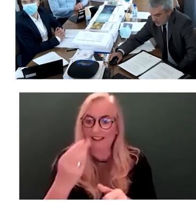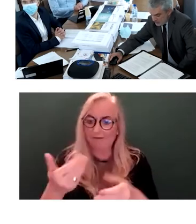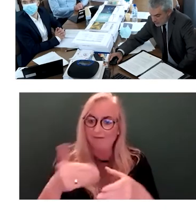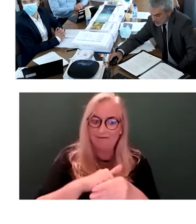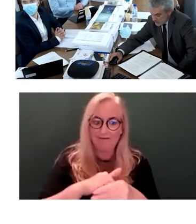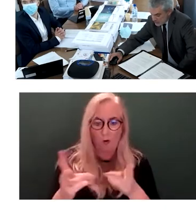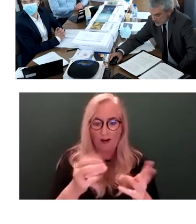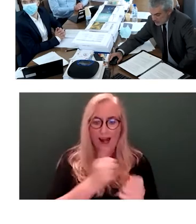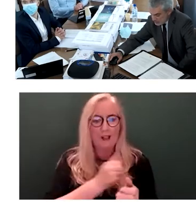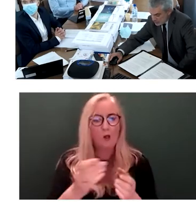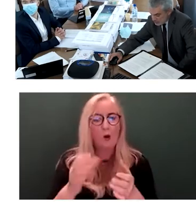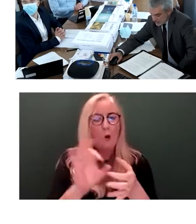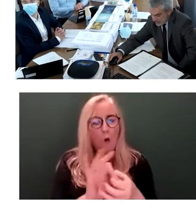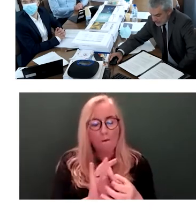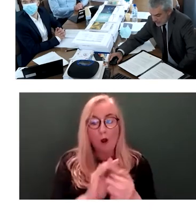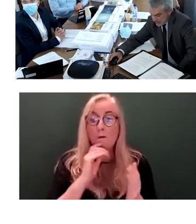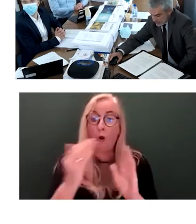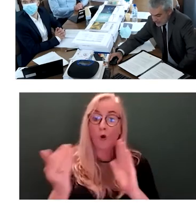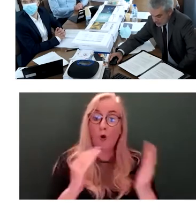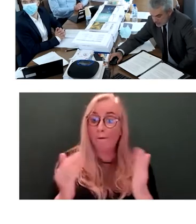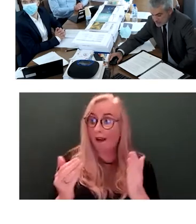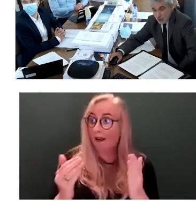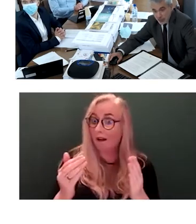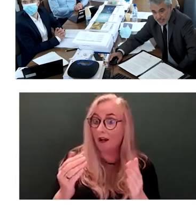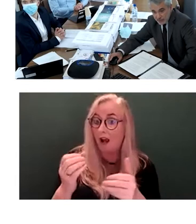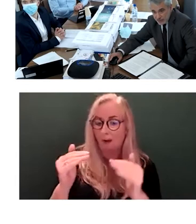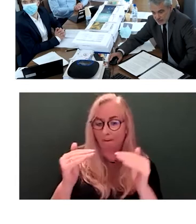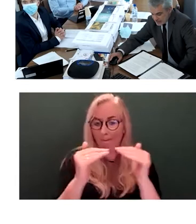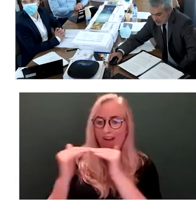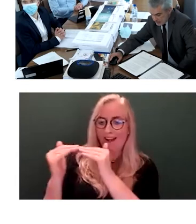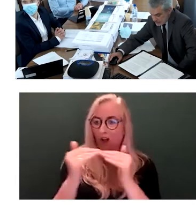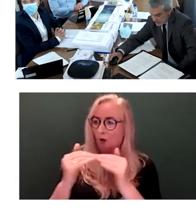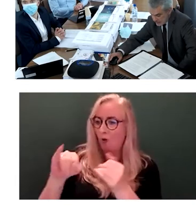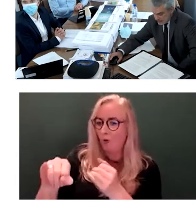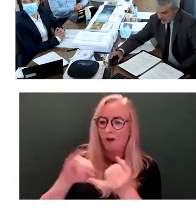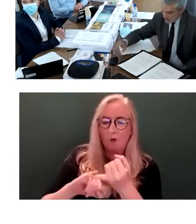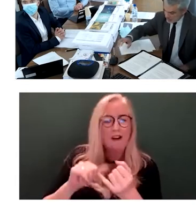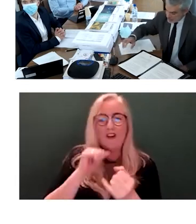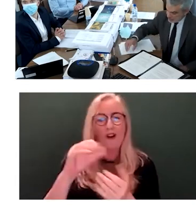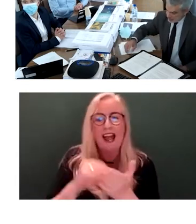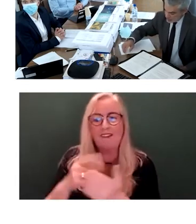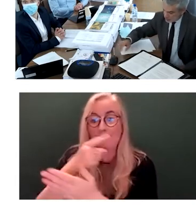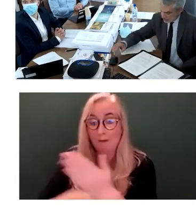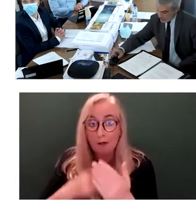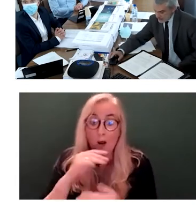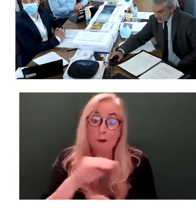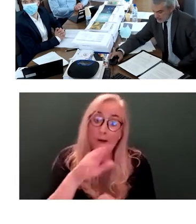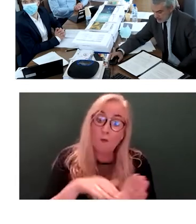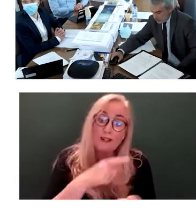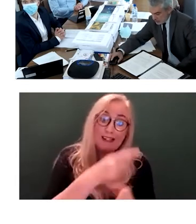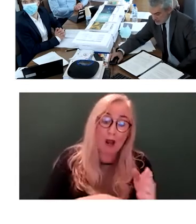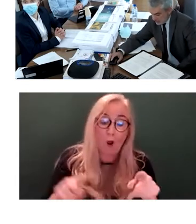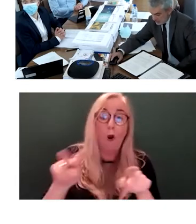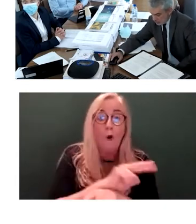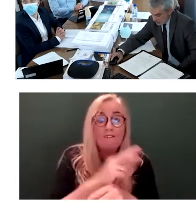home, fewer than the share of jobs held by their peers without disabilities. And people with disability are also overrepresented